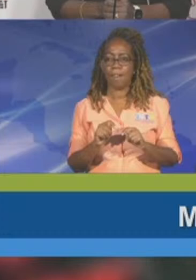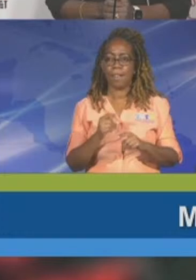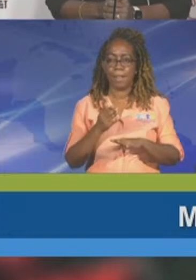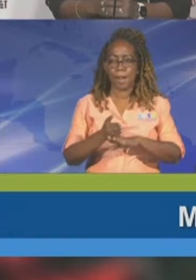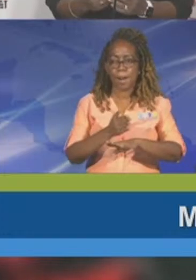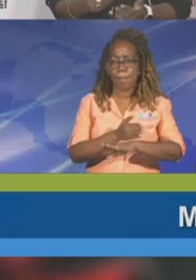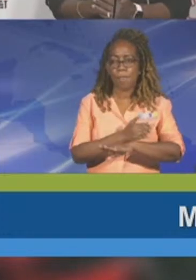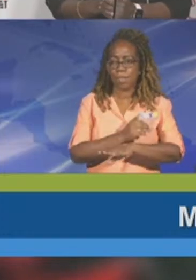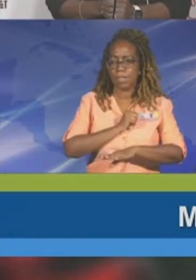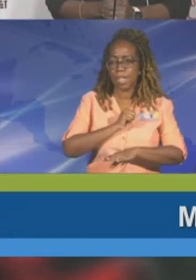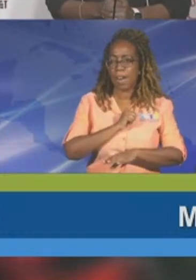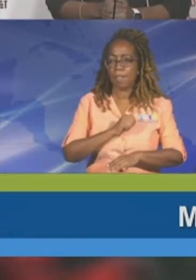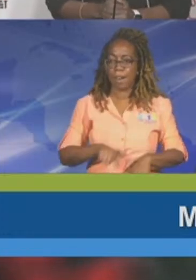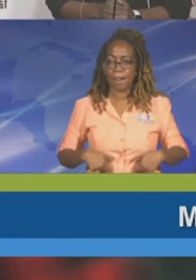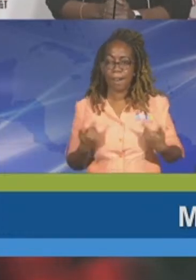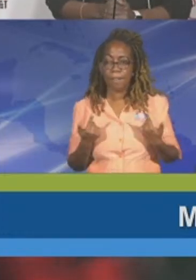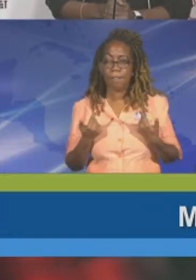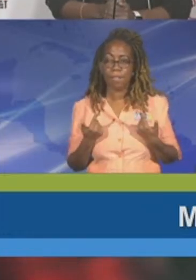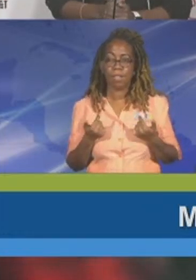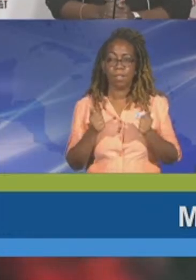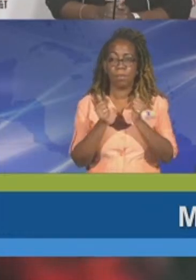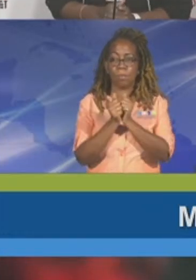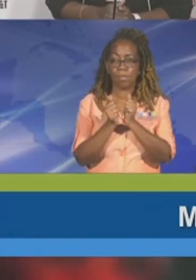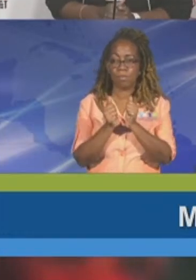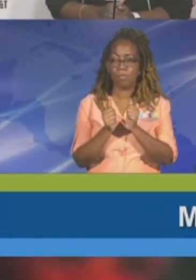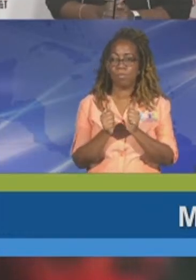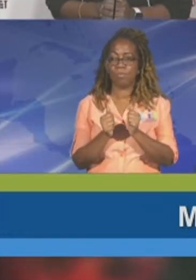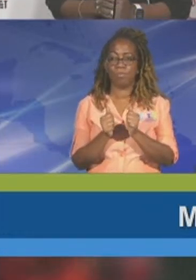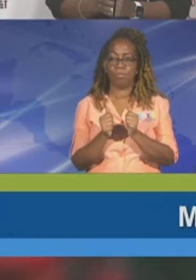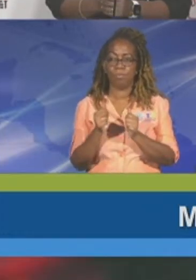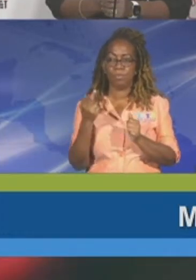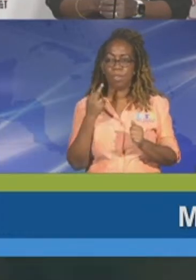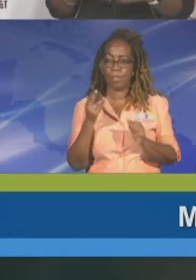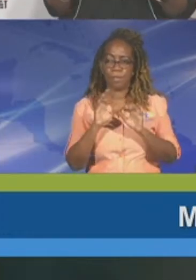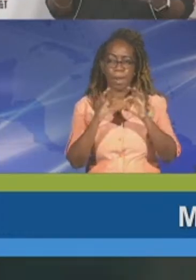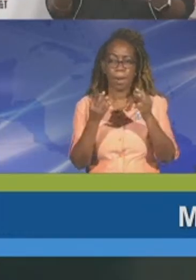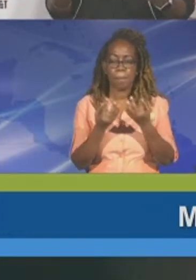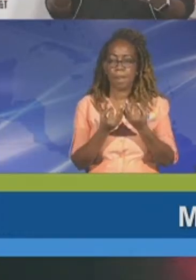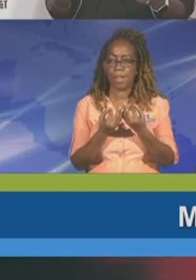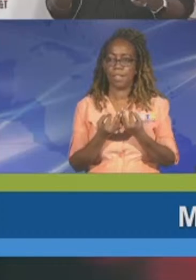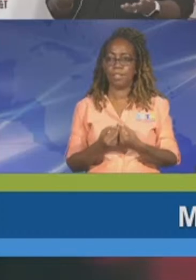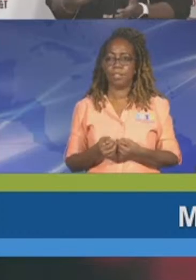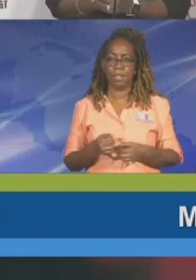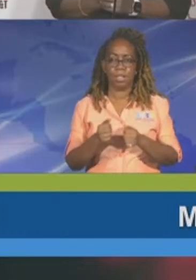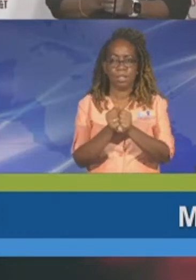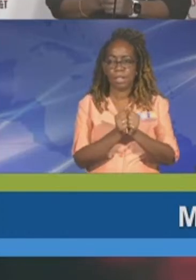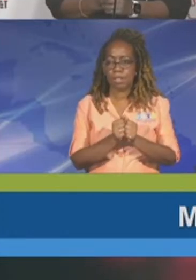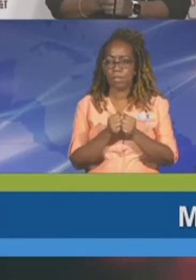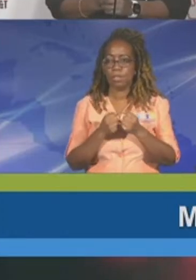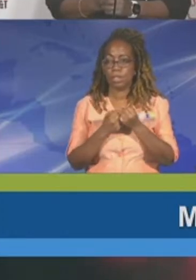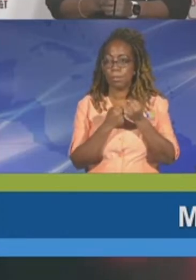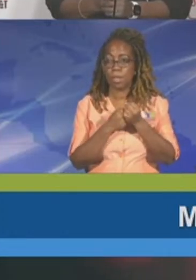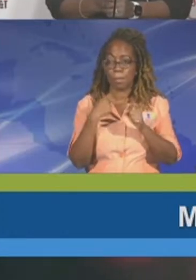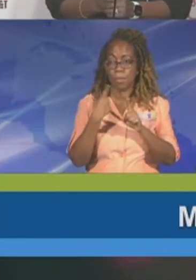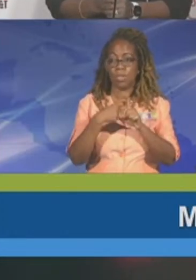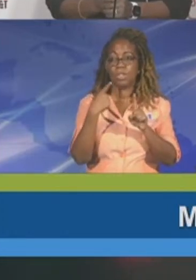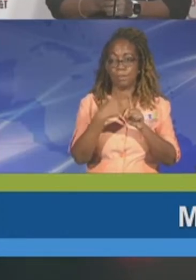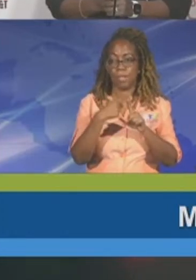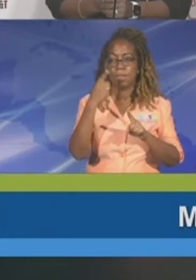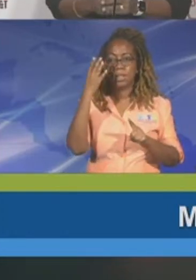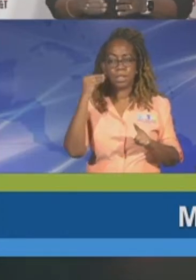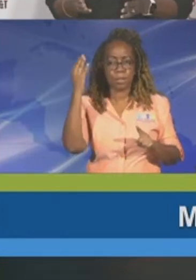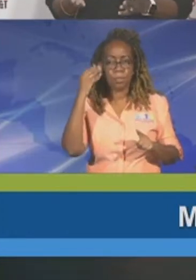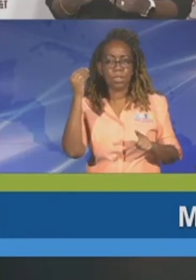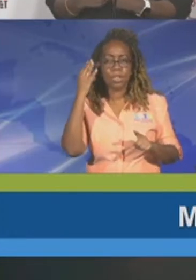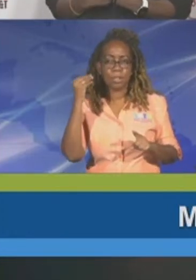Living in a state and functioning in a stable environment, and of course positive experiences in our lives.